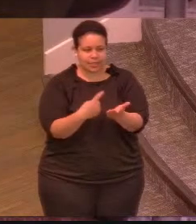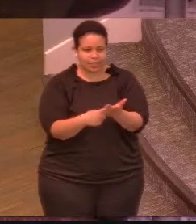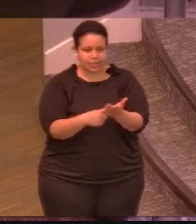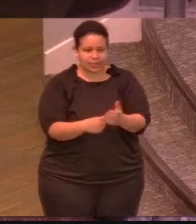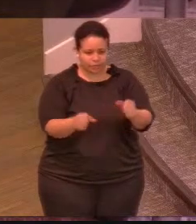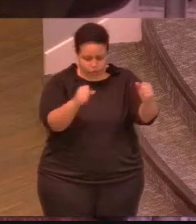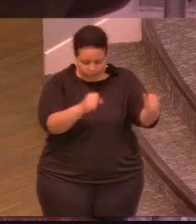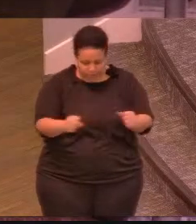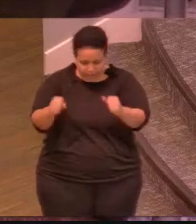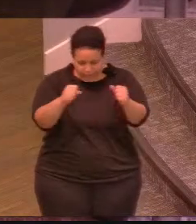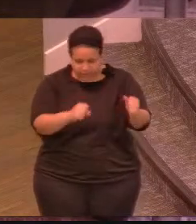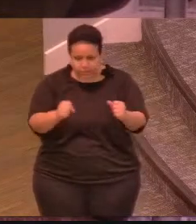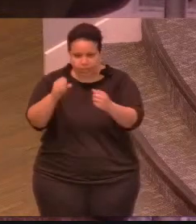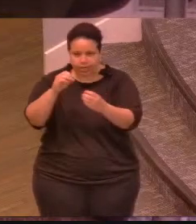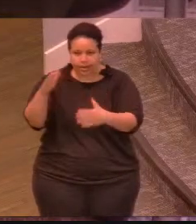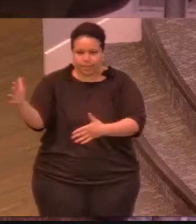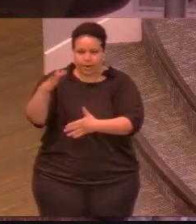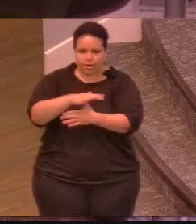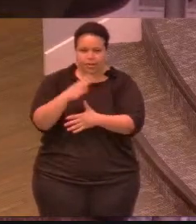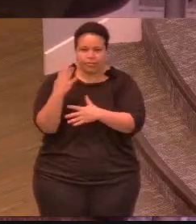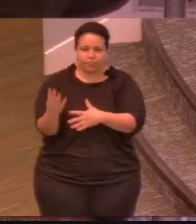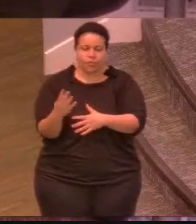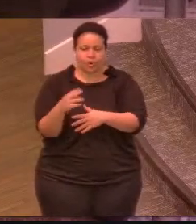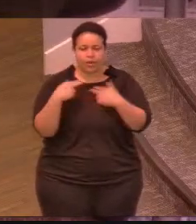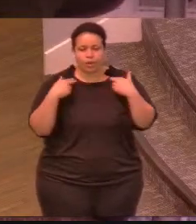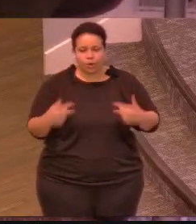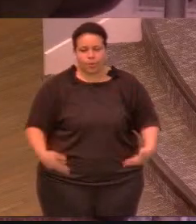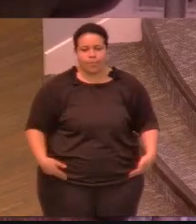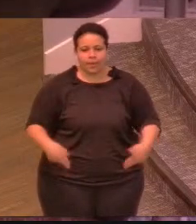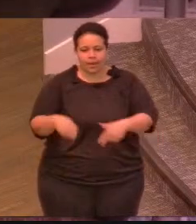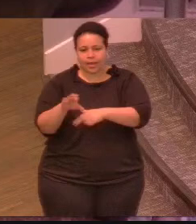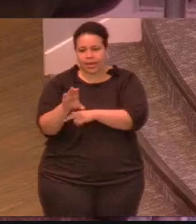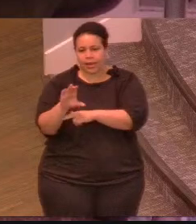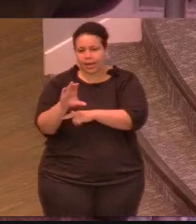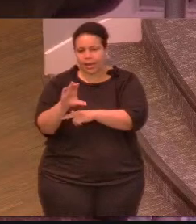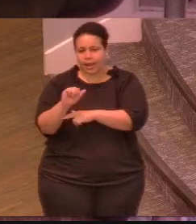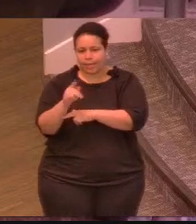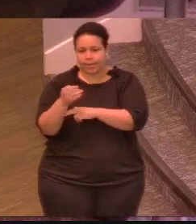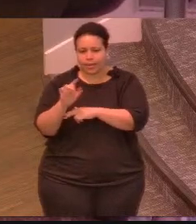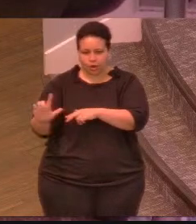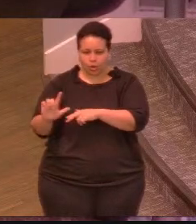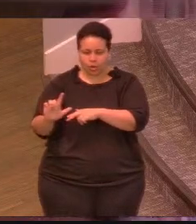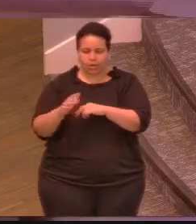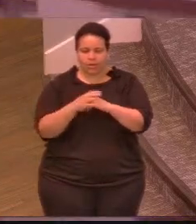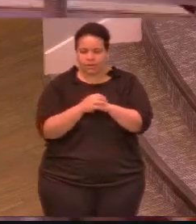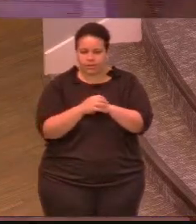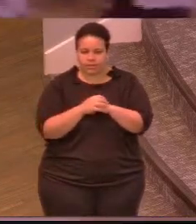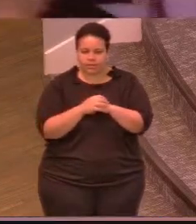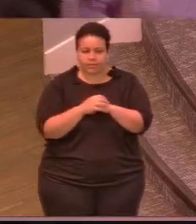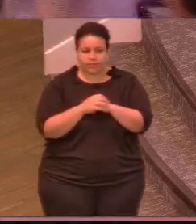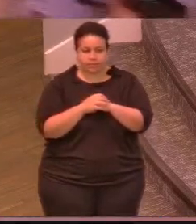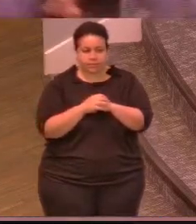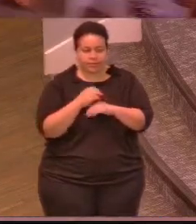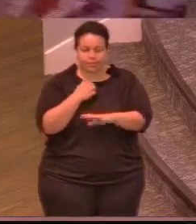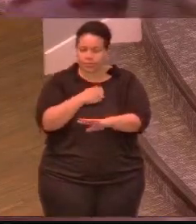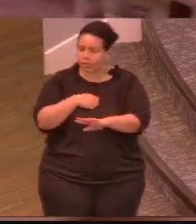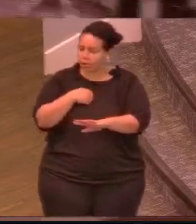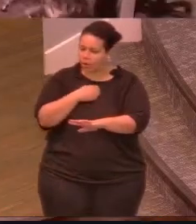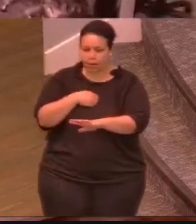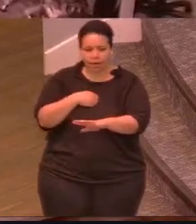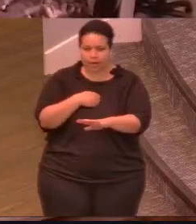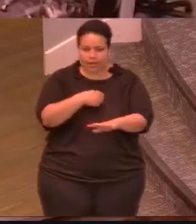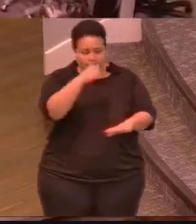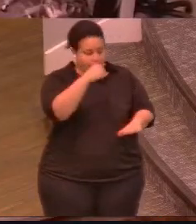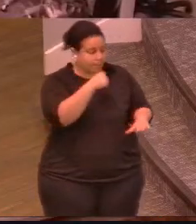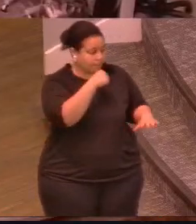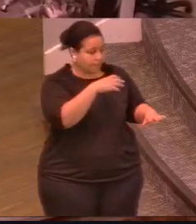priority 4, human capital compensation study. Dr. Blankenship? I'm sorry, Ms. Palmer takes care